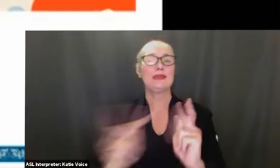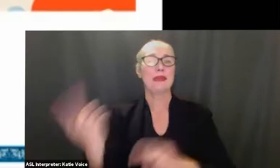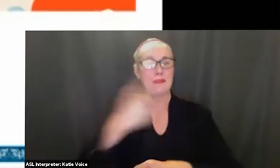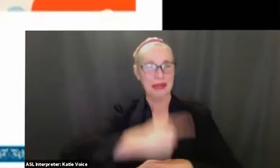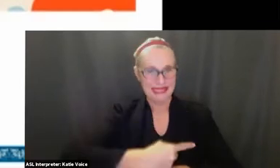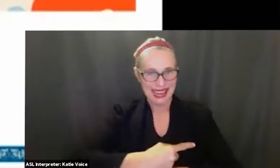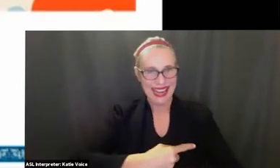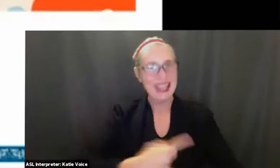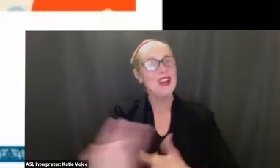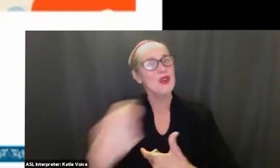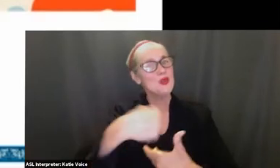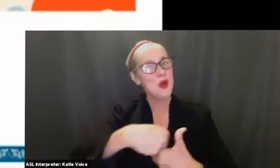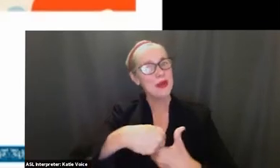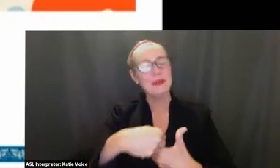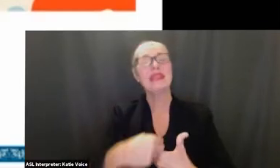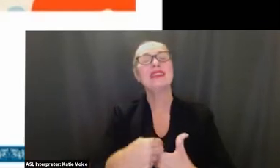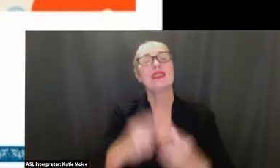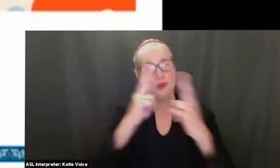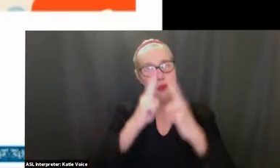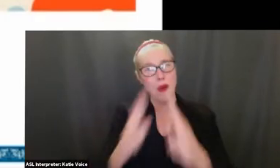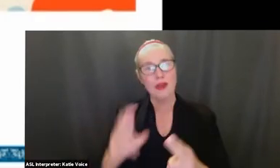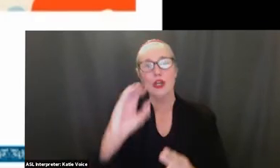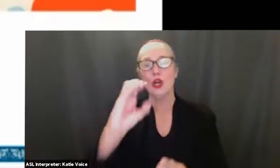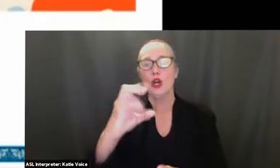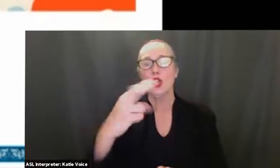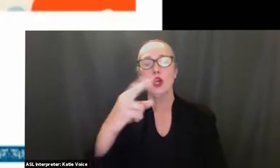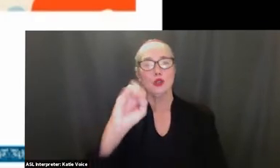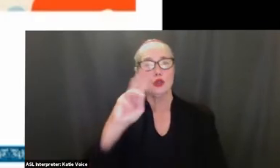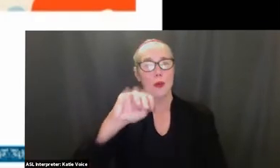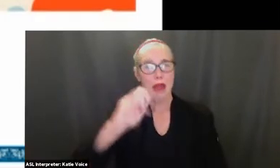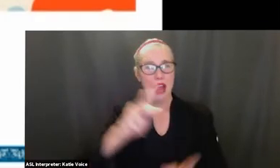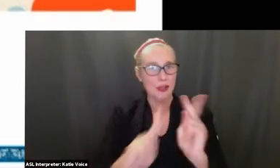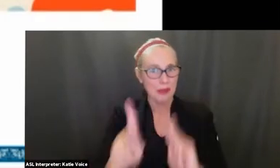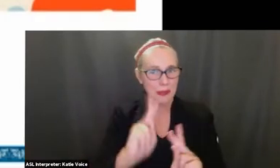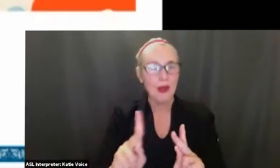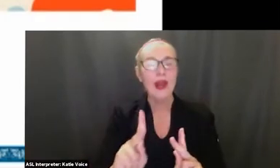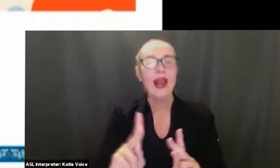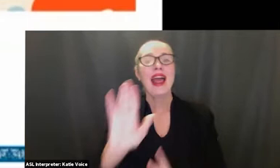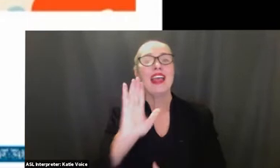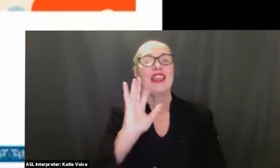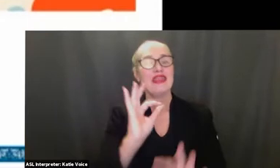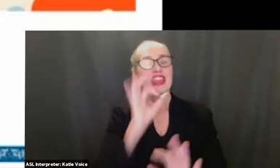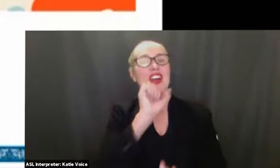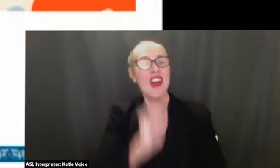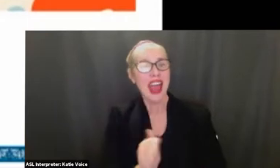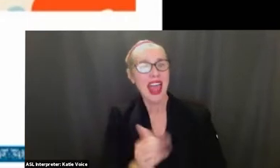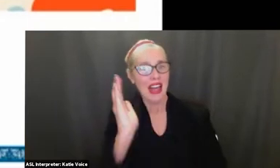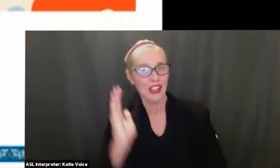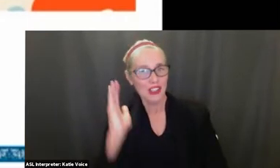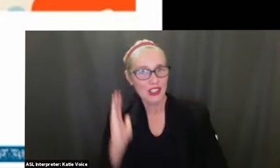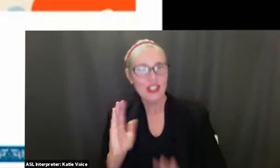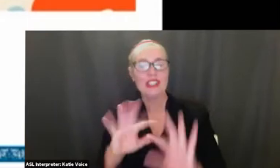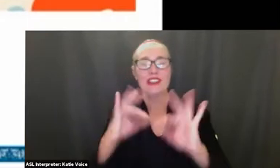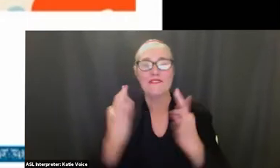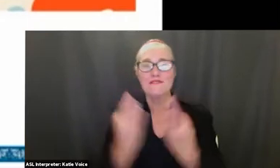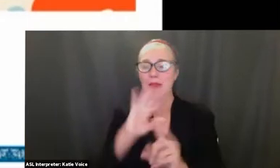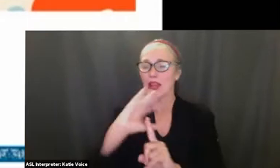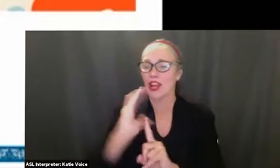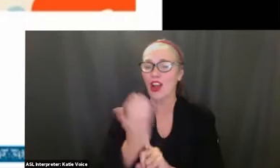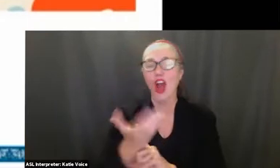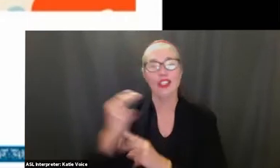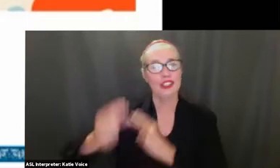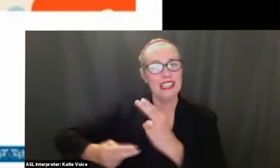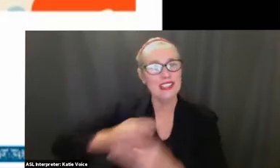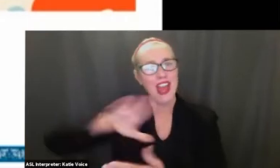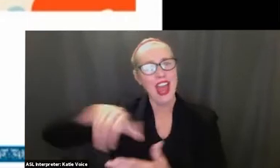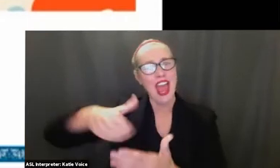honoring the chumash people their elders their culture and history and all of the contributions indigenous people